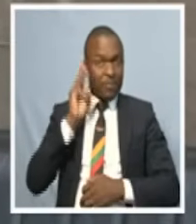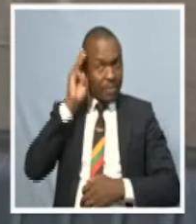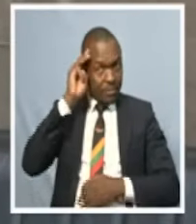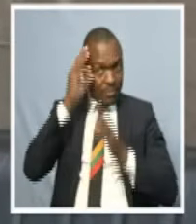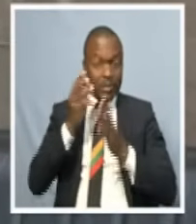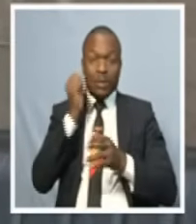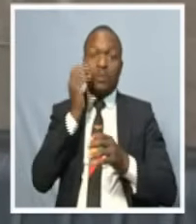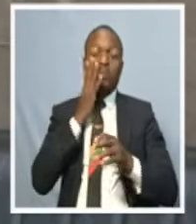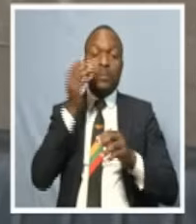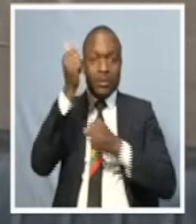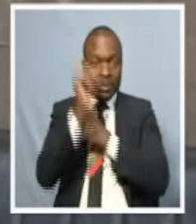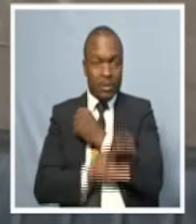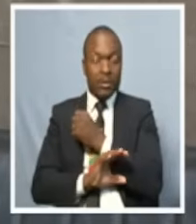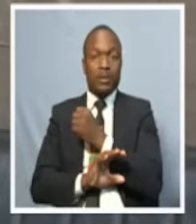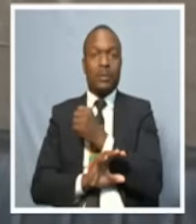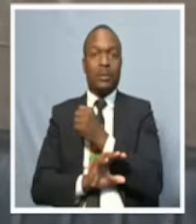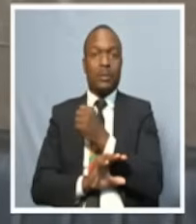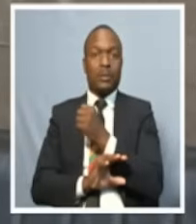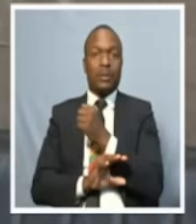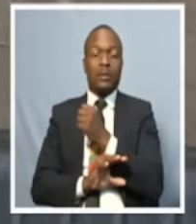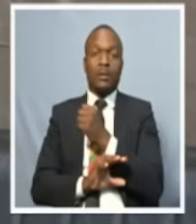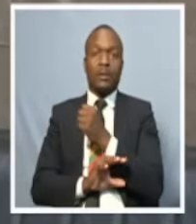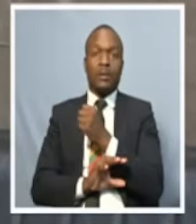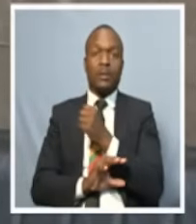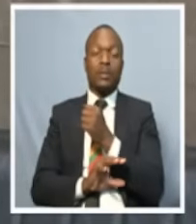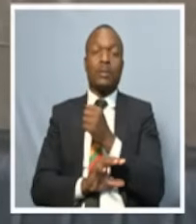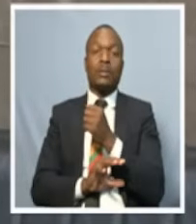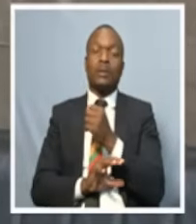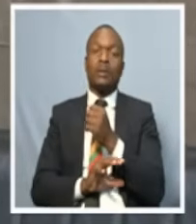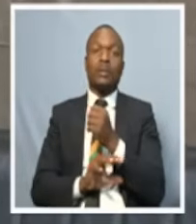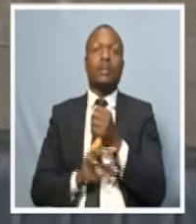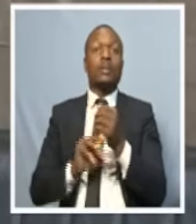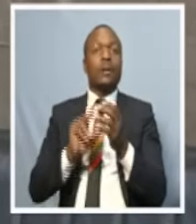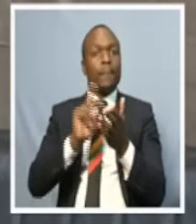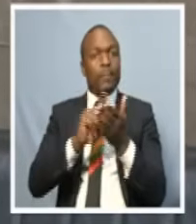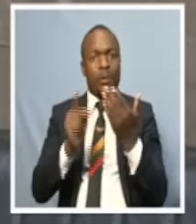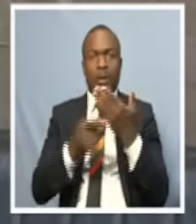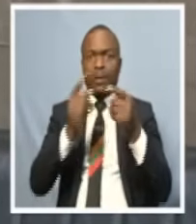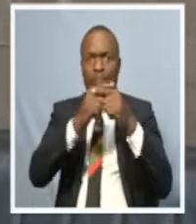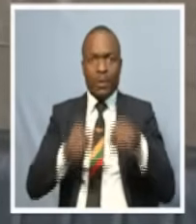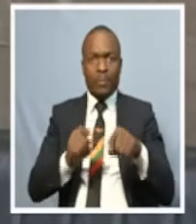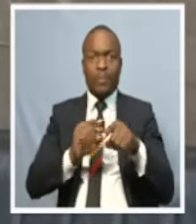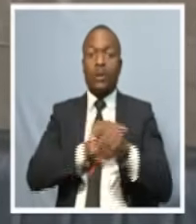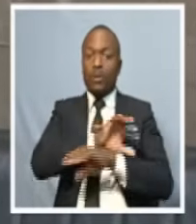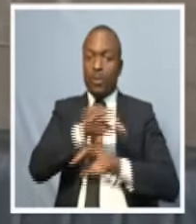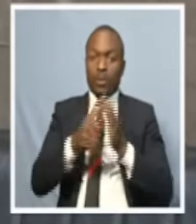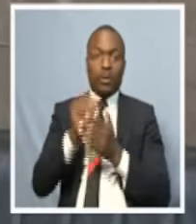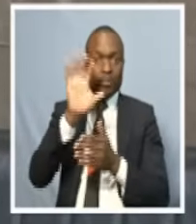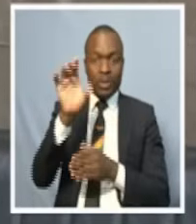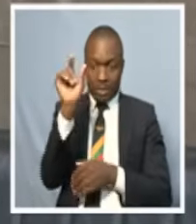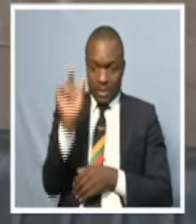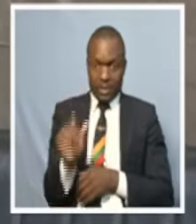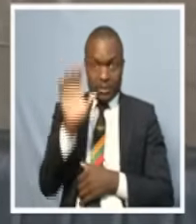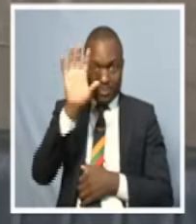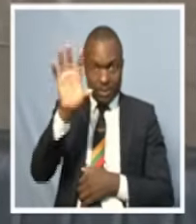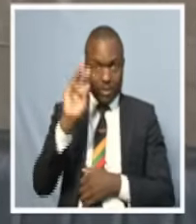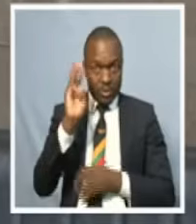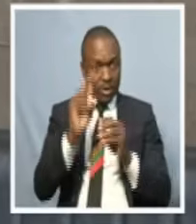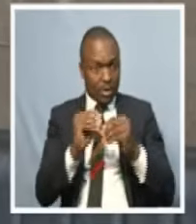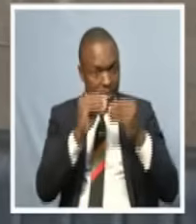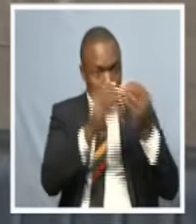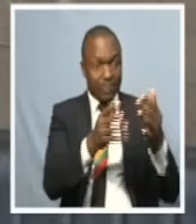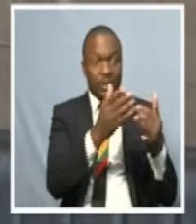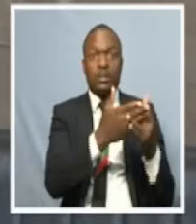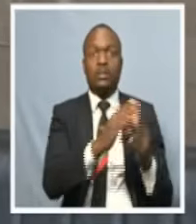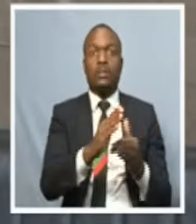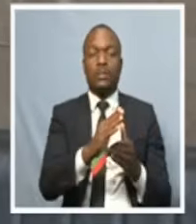Speaker, the exercise was being done in all the provinces, meaning each province will be given a